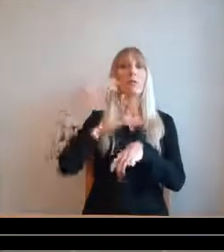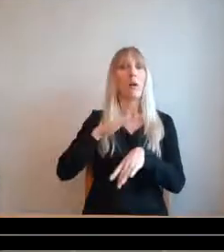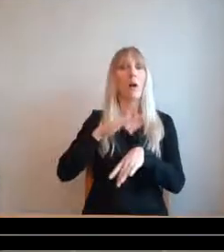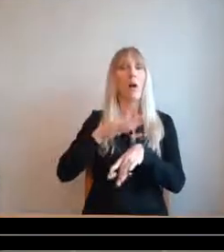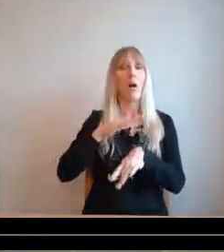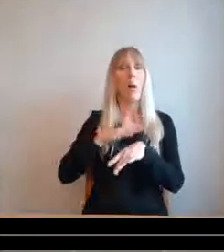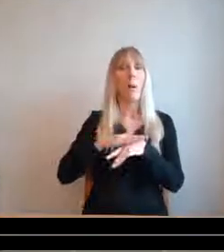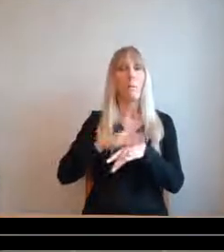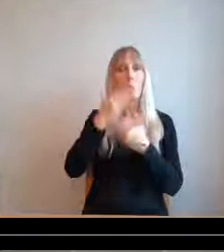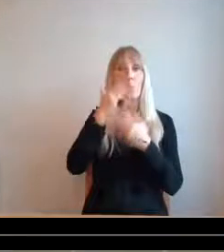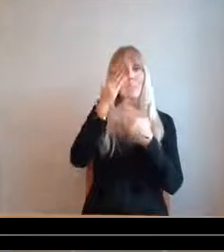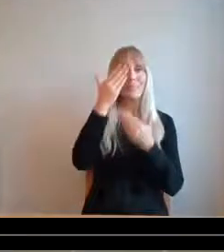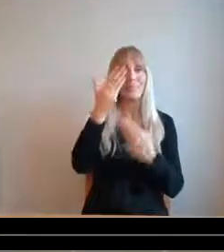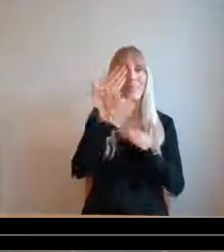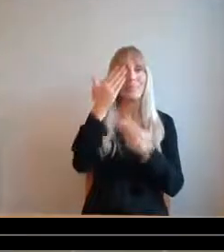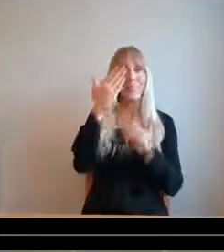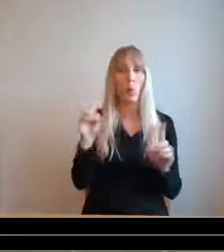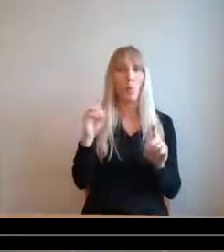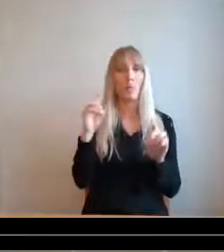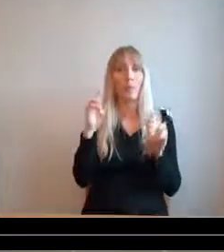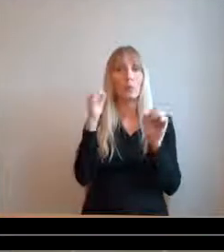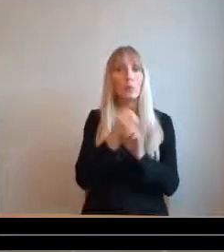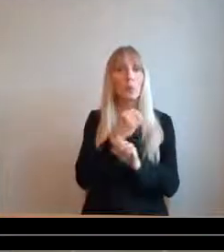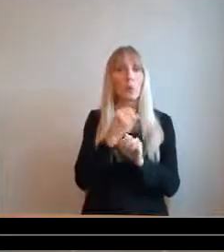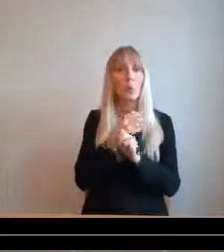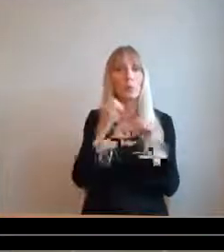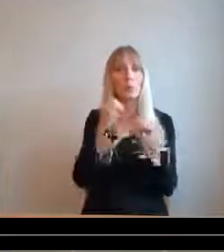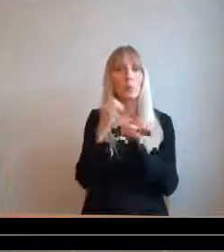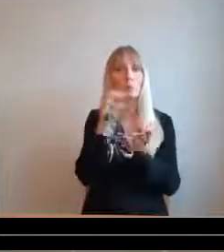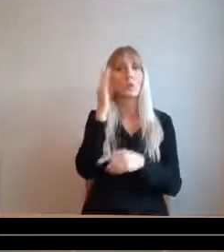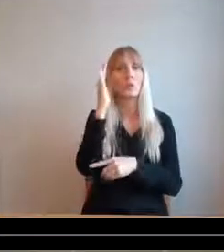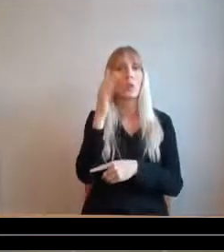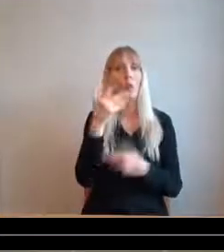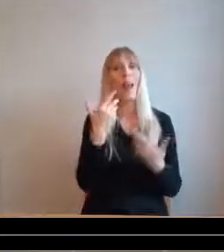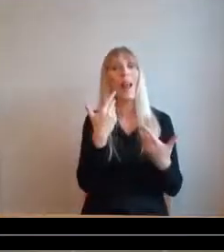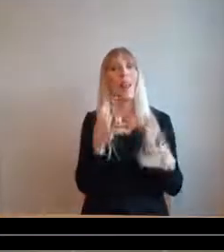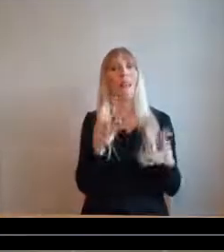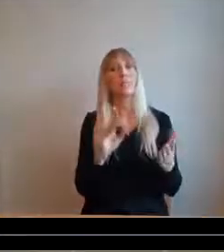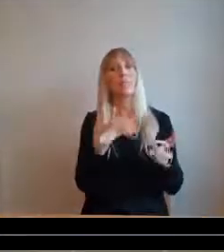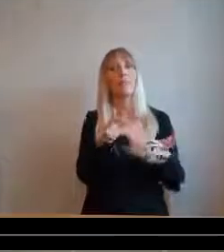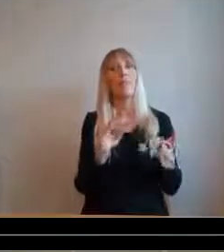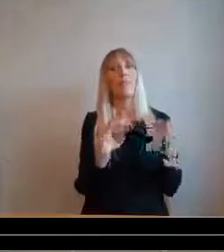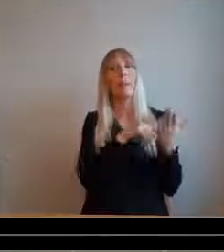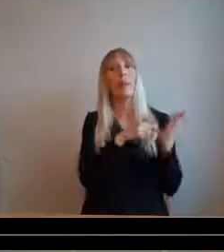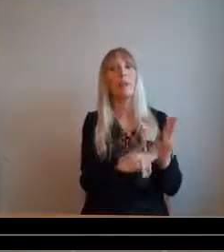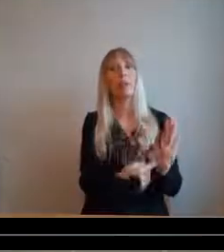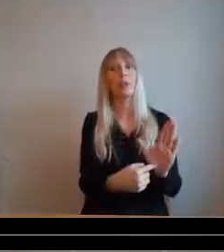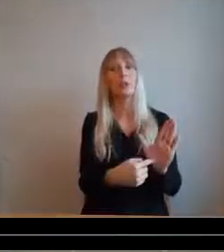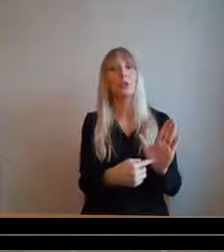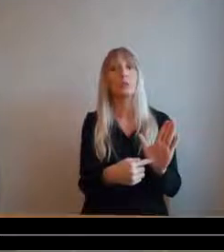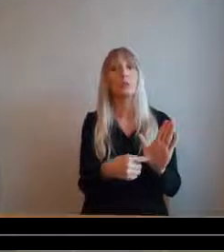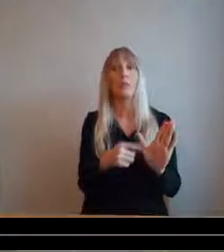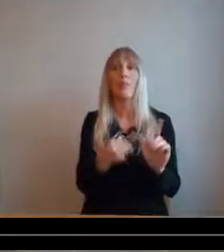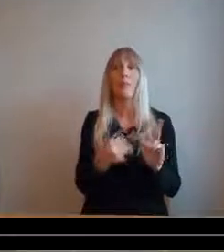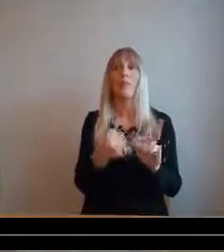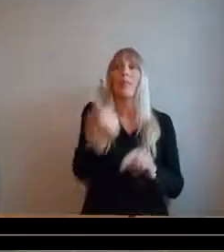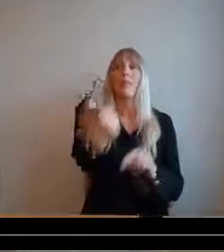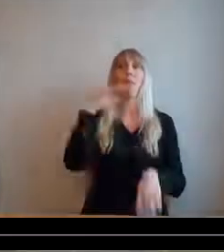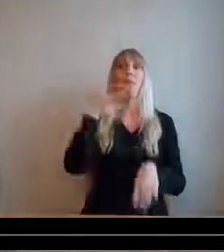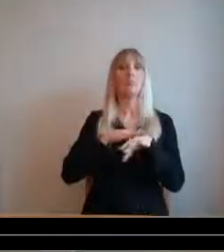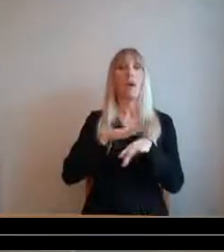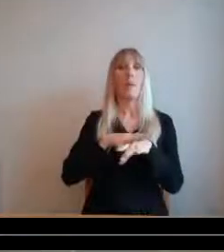stage we didn't know what we had to do with the trees. We left the trees in, although the land take was 65 meters. So I